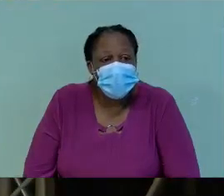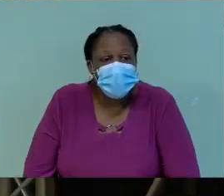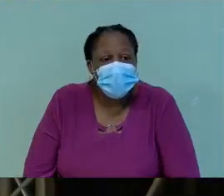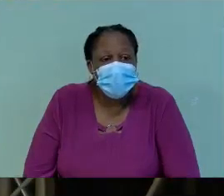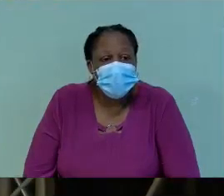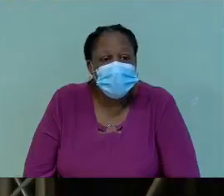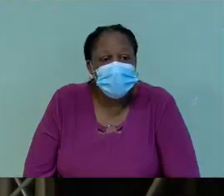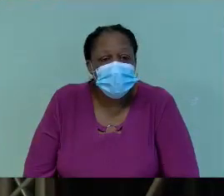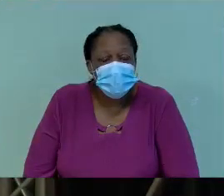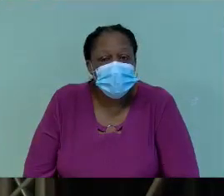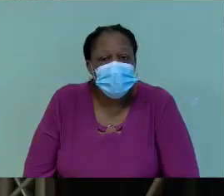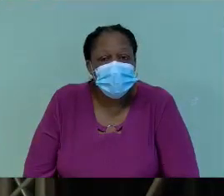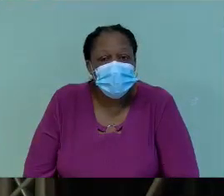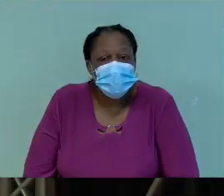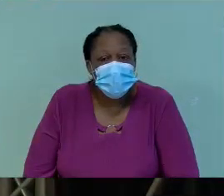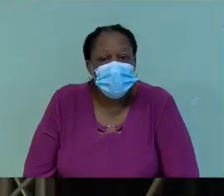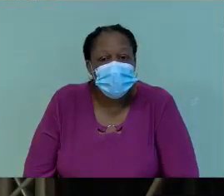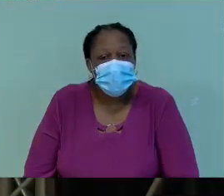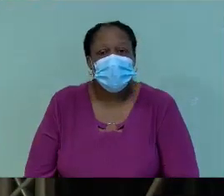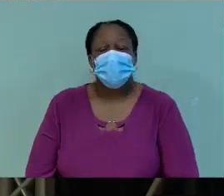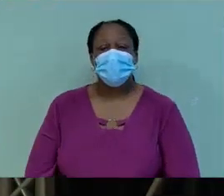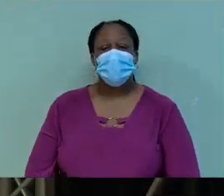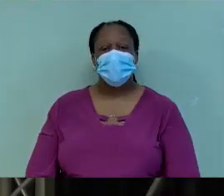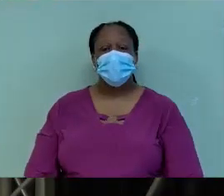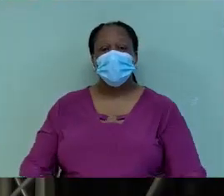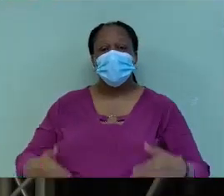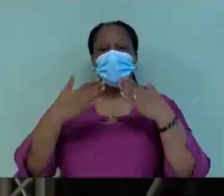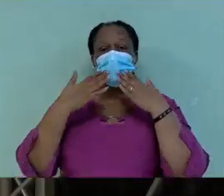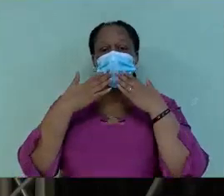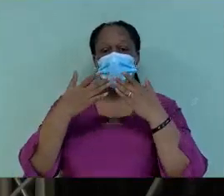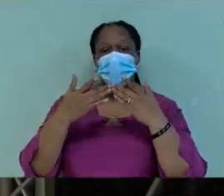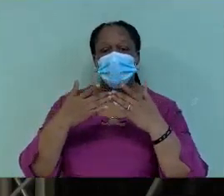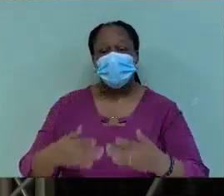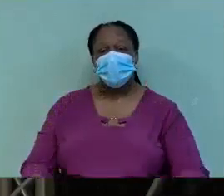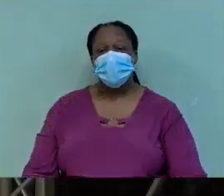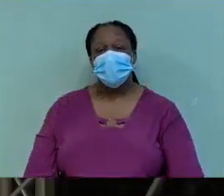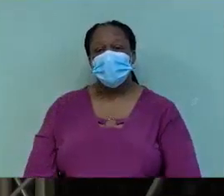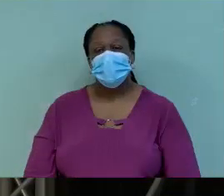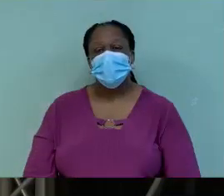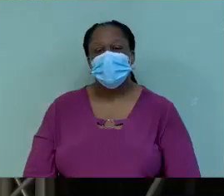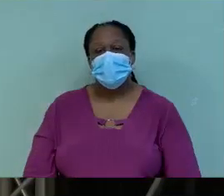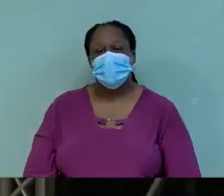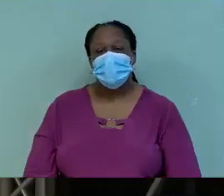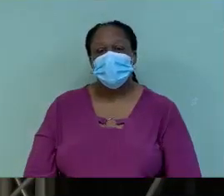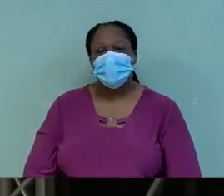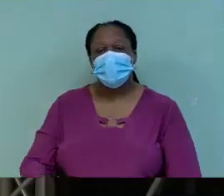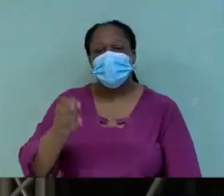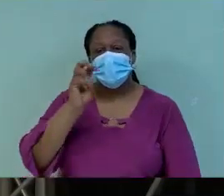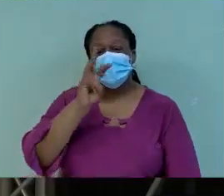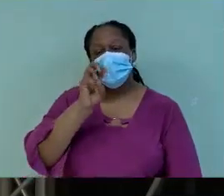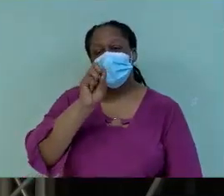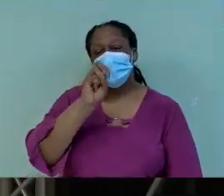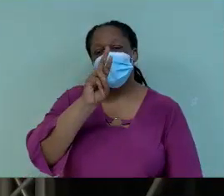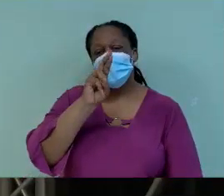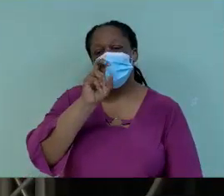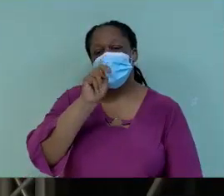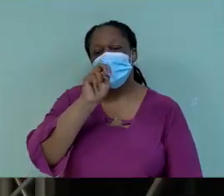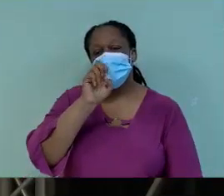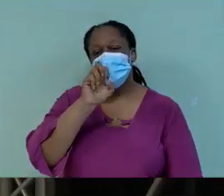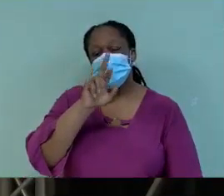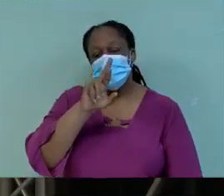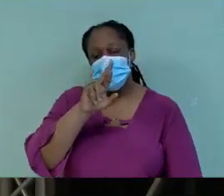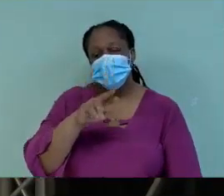Thank you very much, Ms. Warner, Chief Personnel Officer for the Government of St.